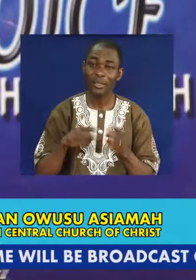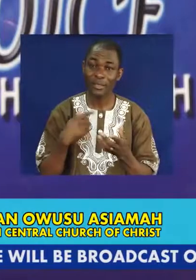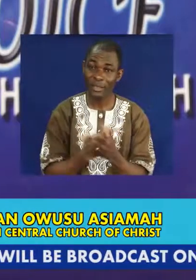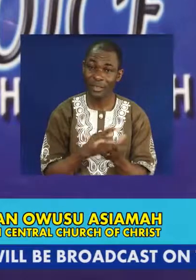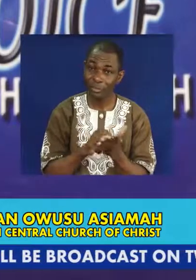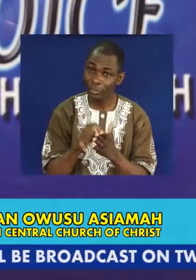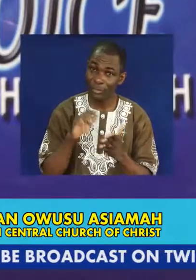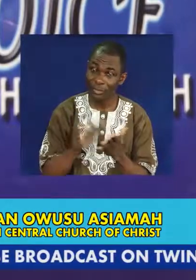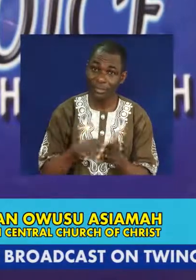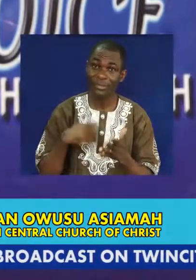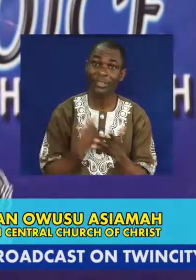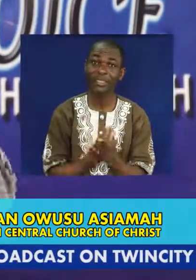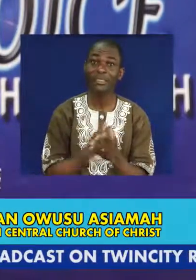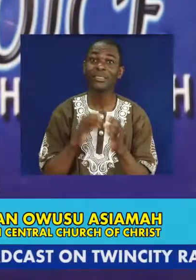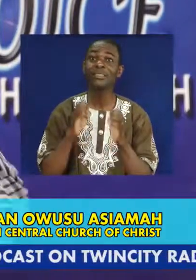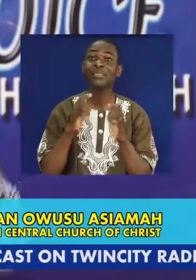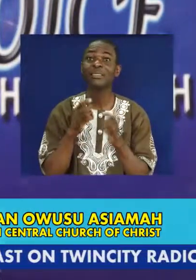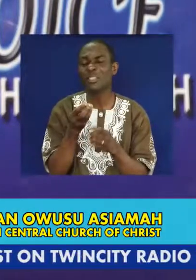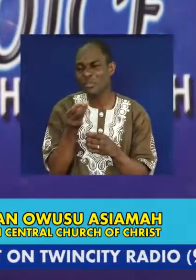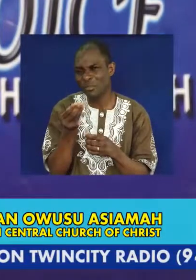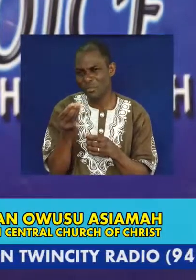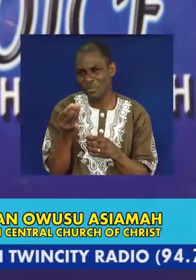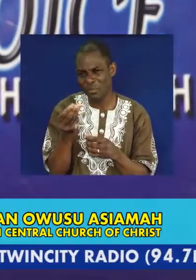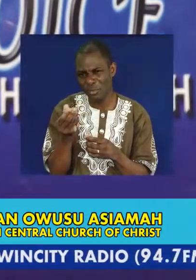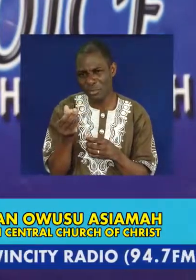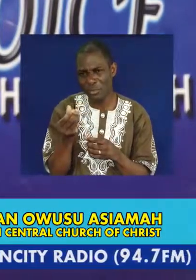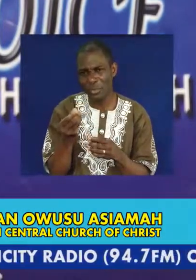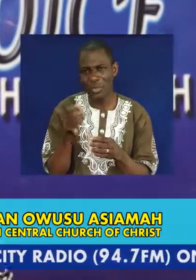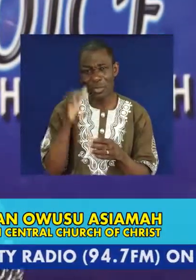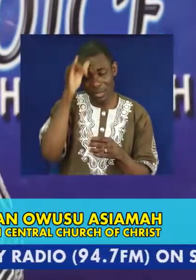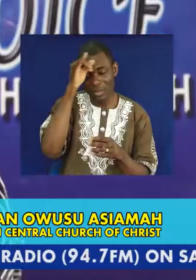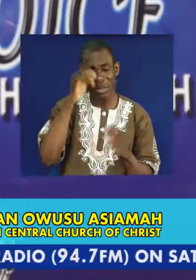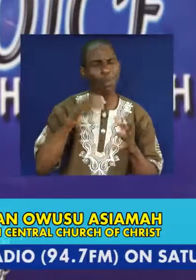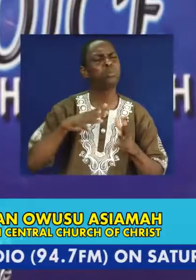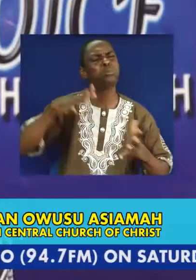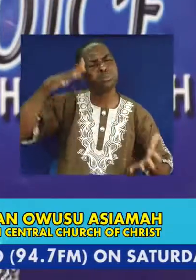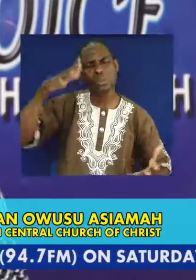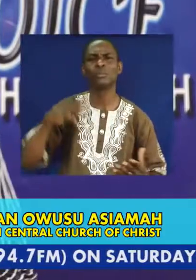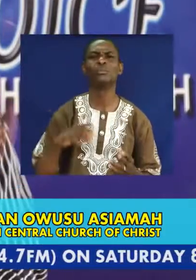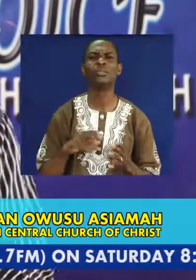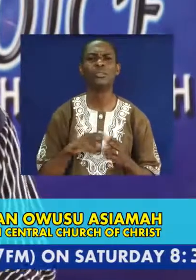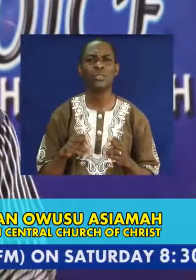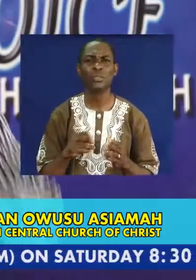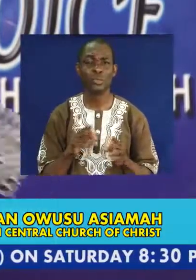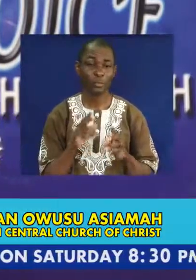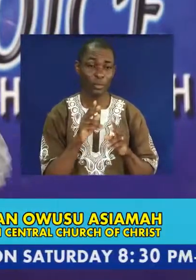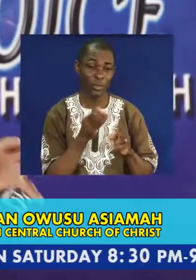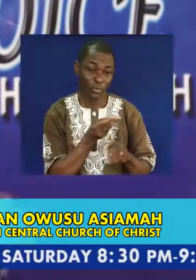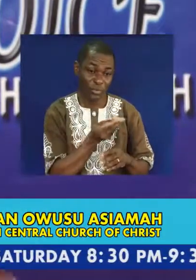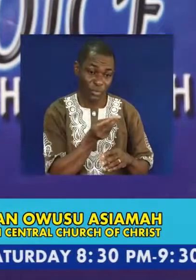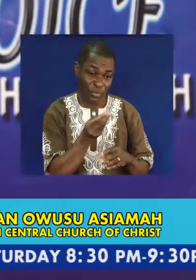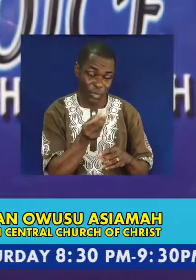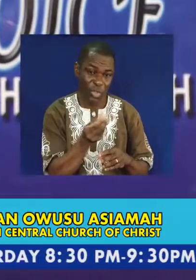no ene yen aye de enkra bia ahye wo mo nsa wo mo fa kwa bebre so de na adan ne na ede ene